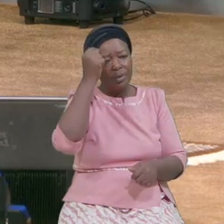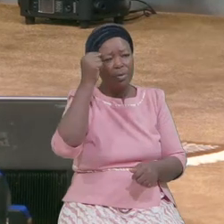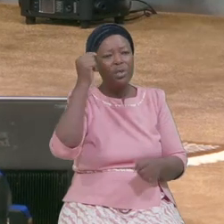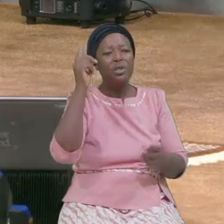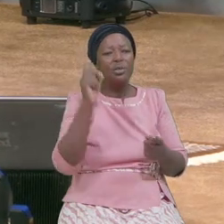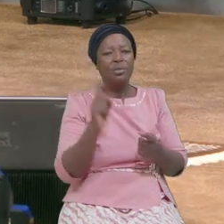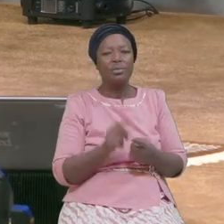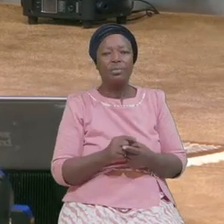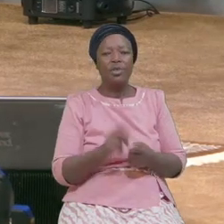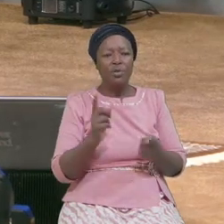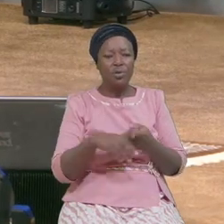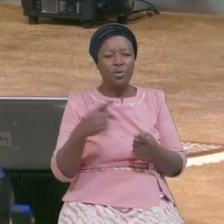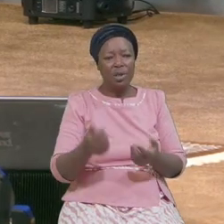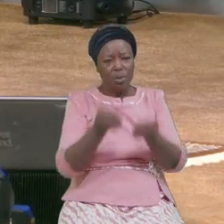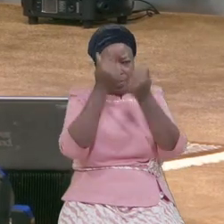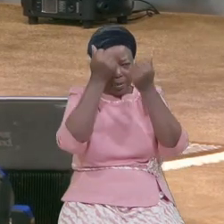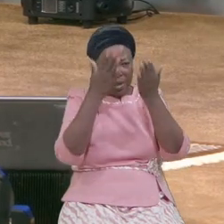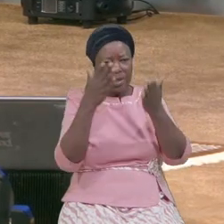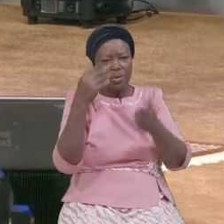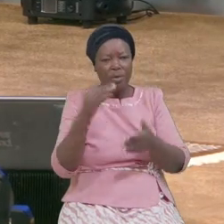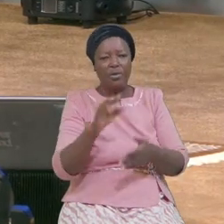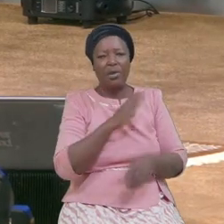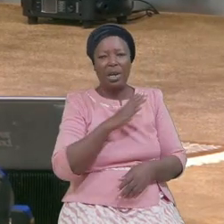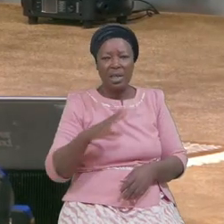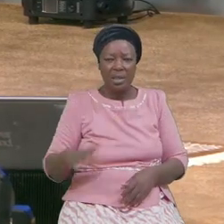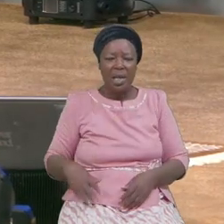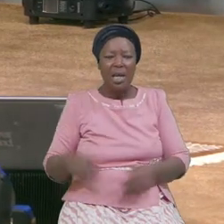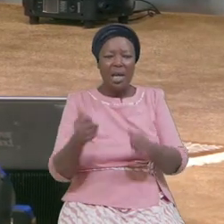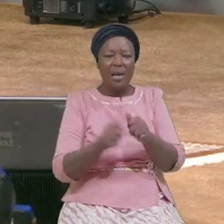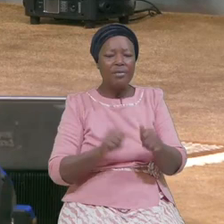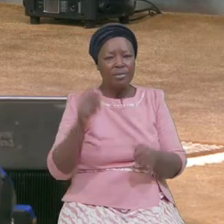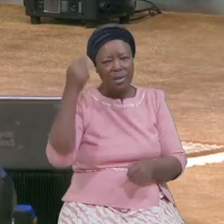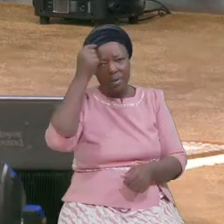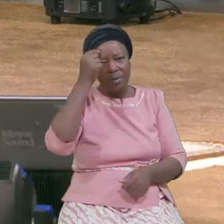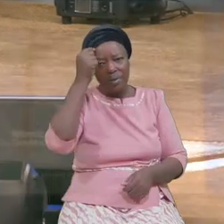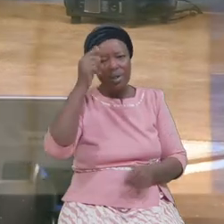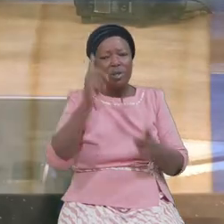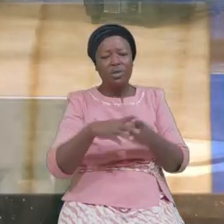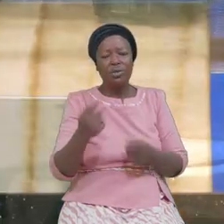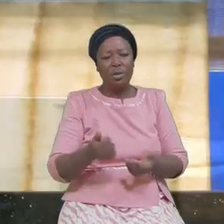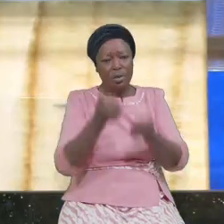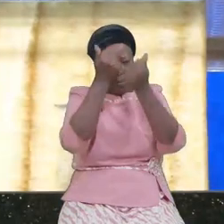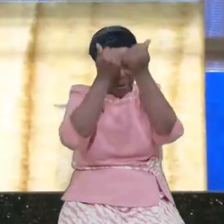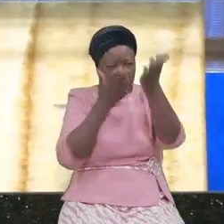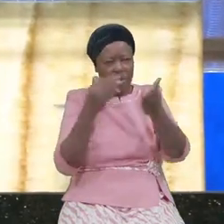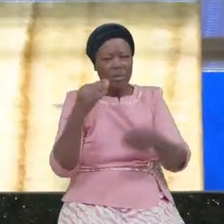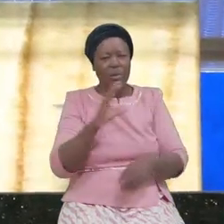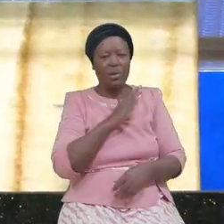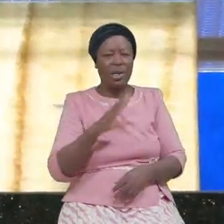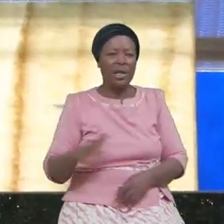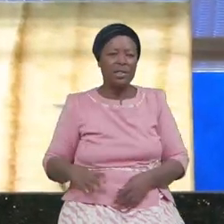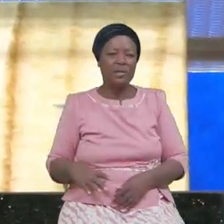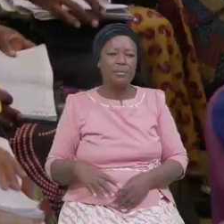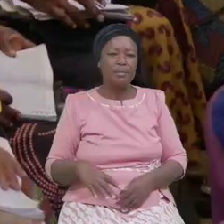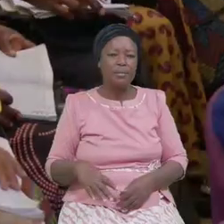thought to the obedience of Christ. Every thought to the obedience of